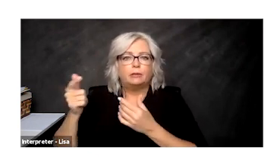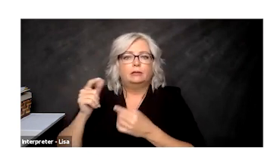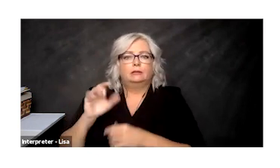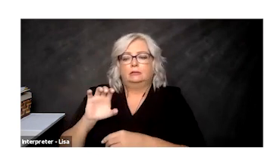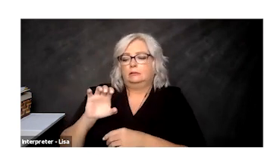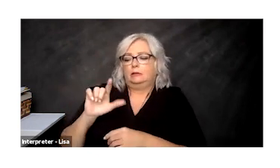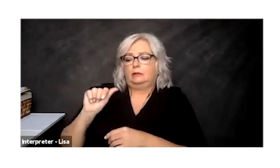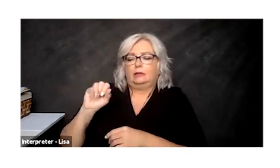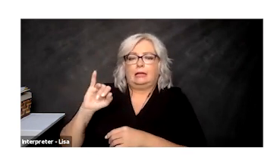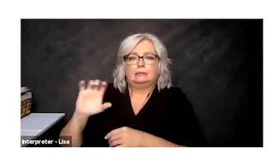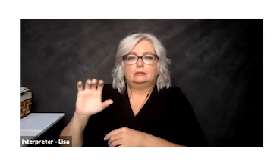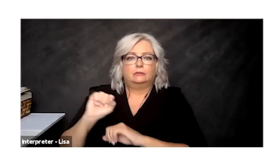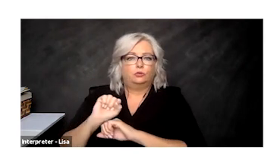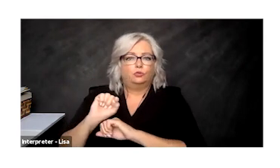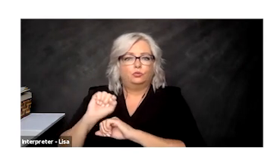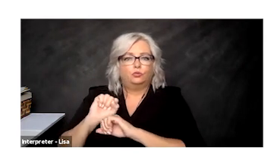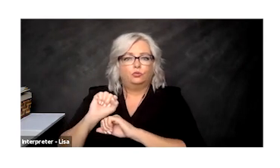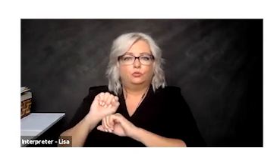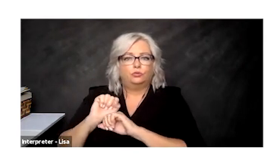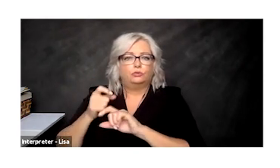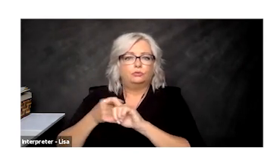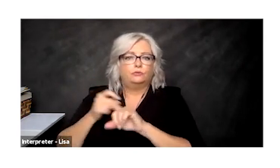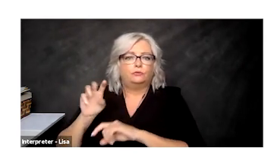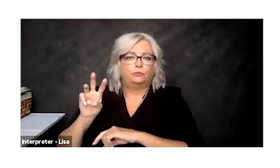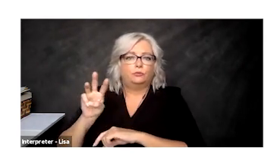from the Western artistic canon.